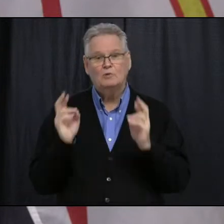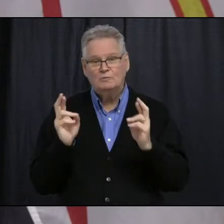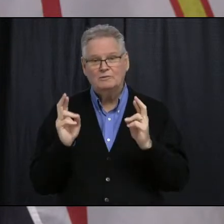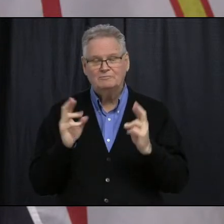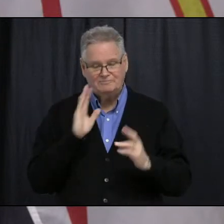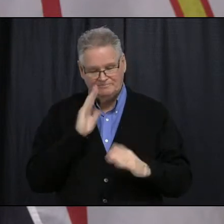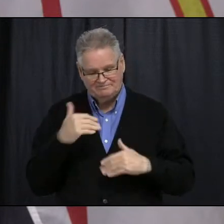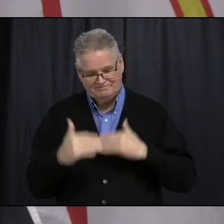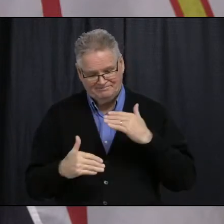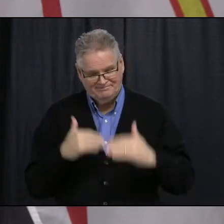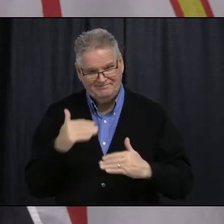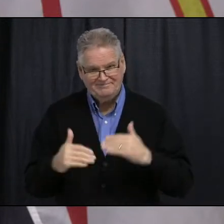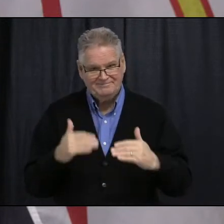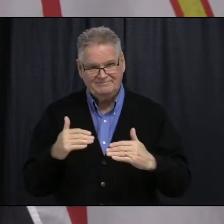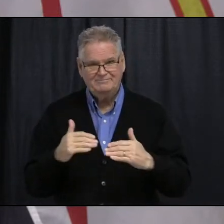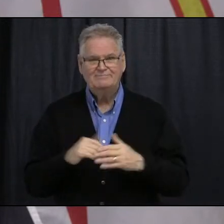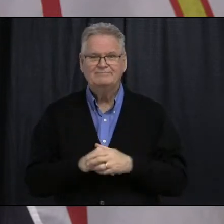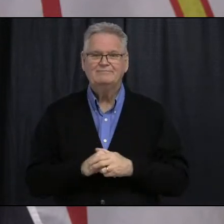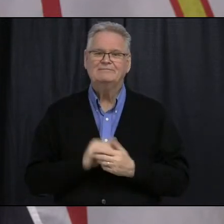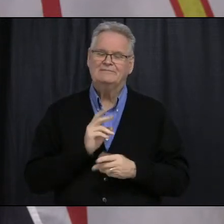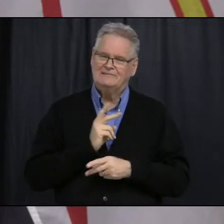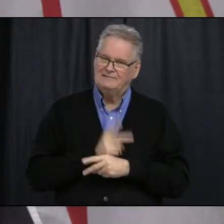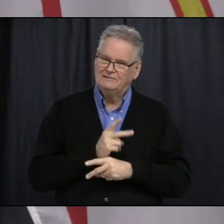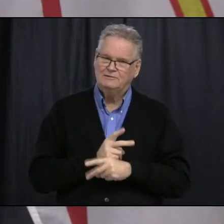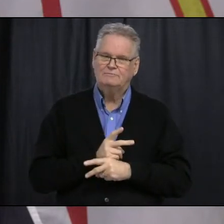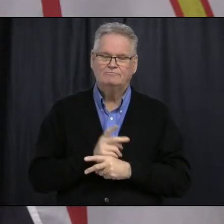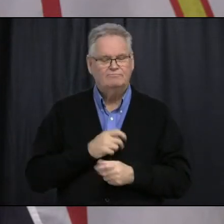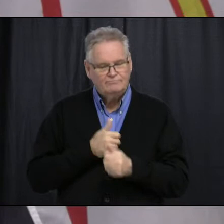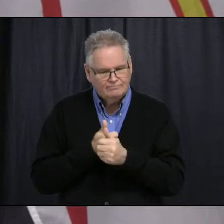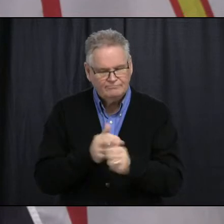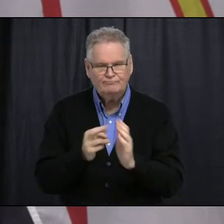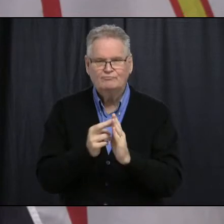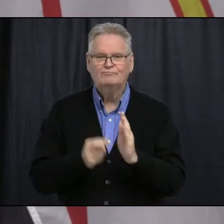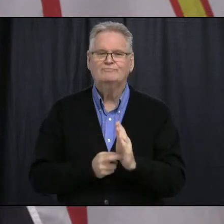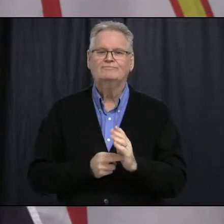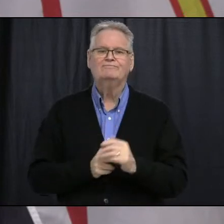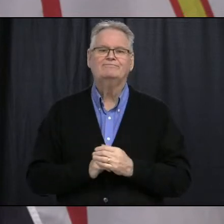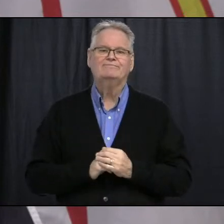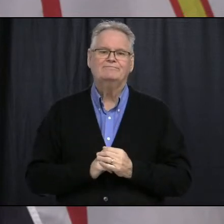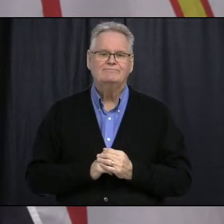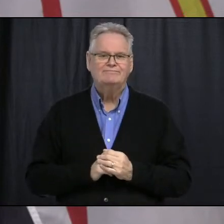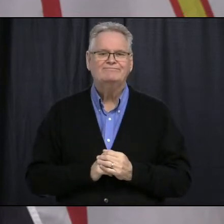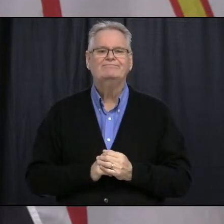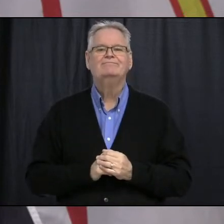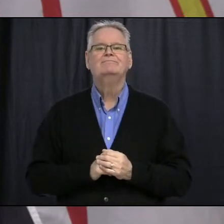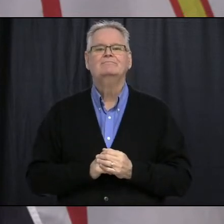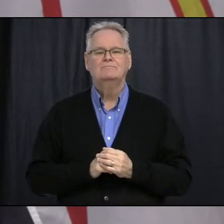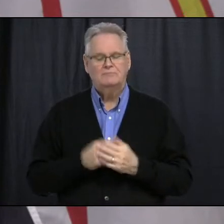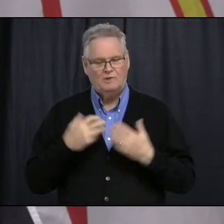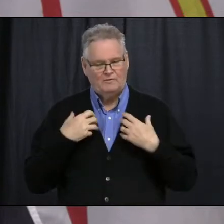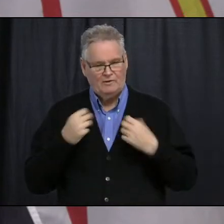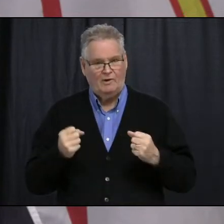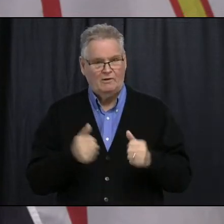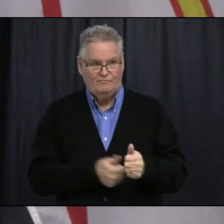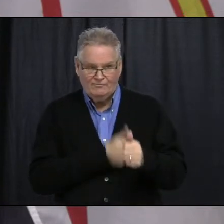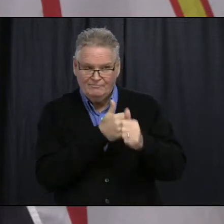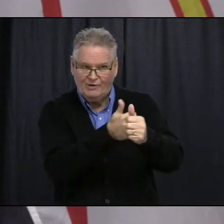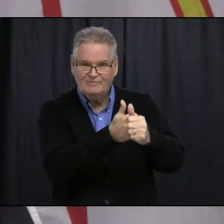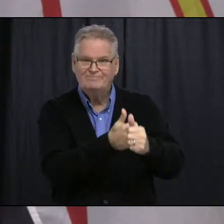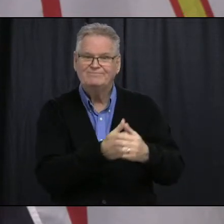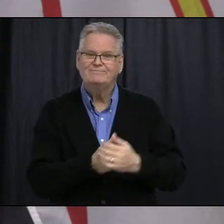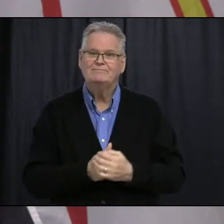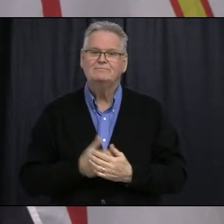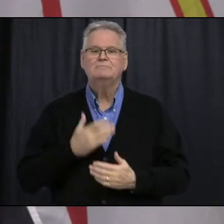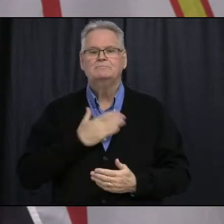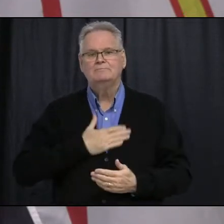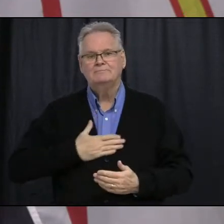to stay the course, keep the pace we set, and continue following public health guidance. And please get vaccinated.